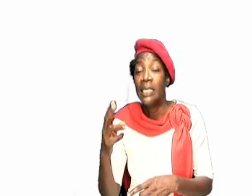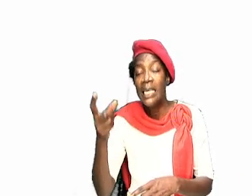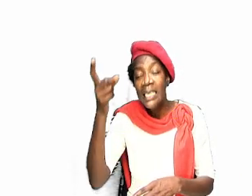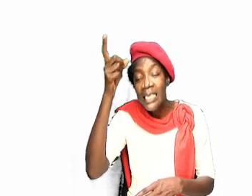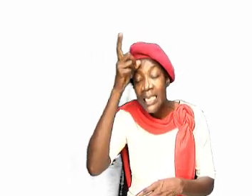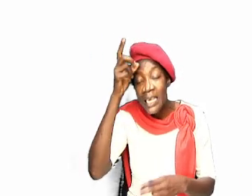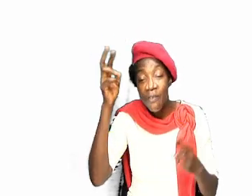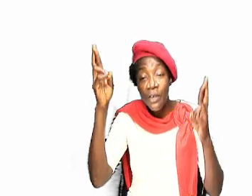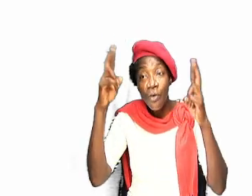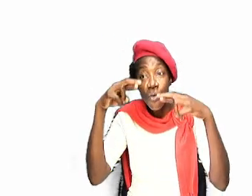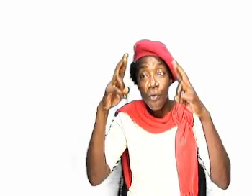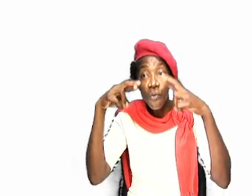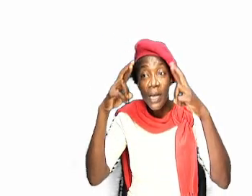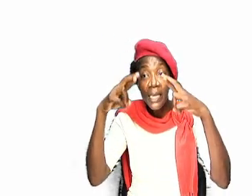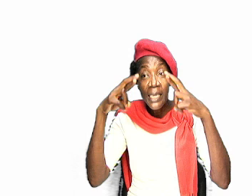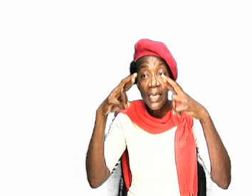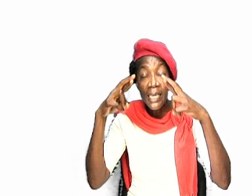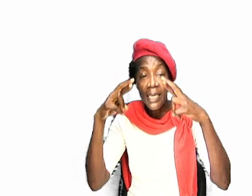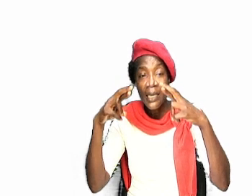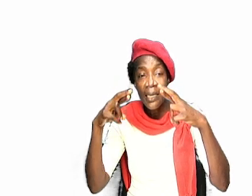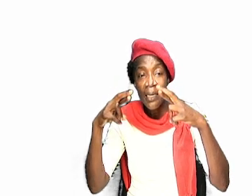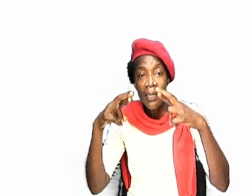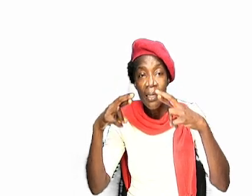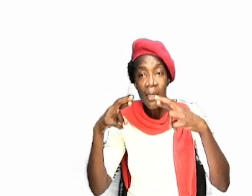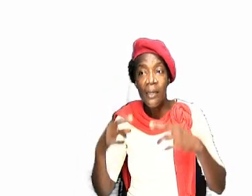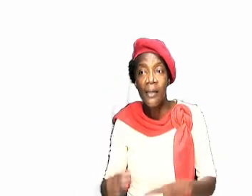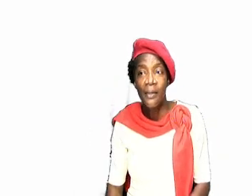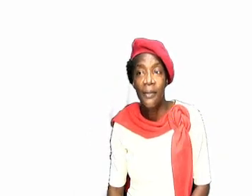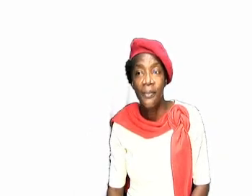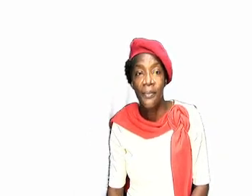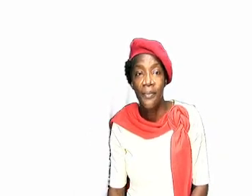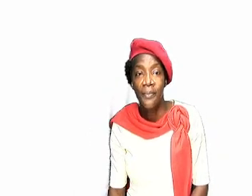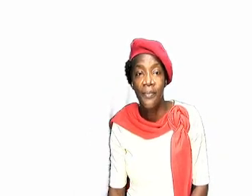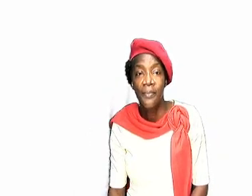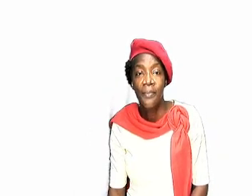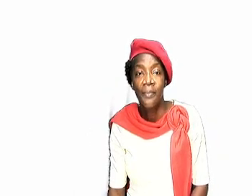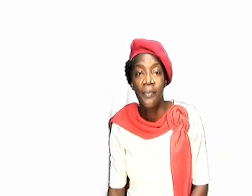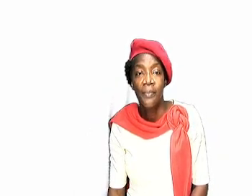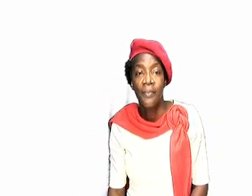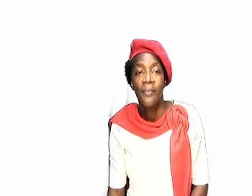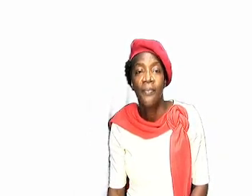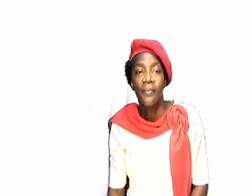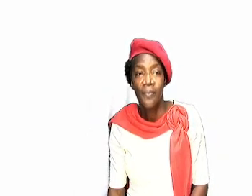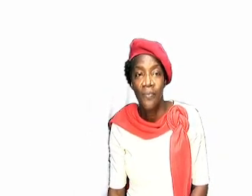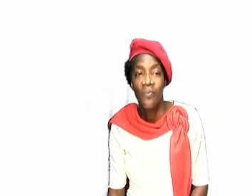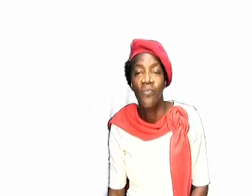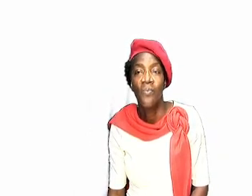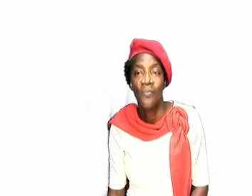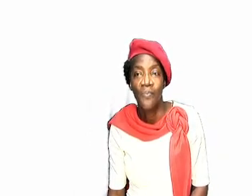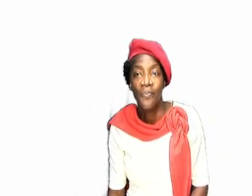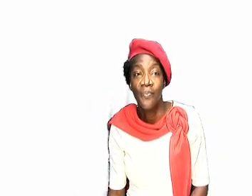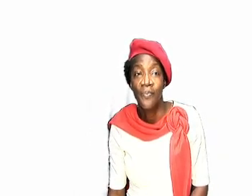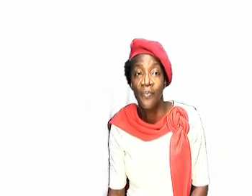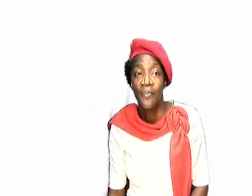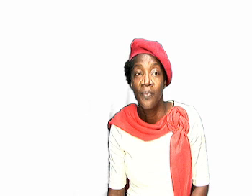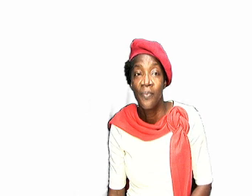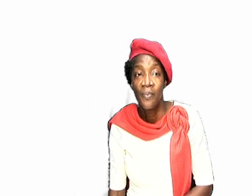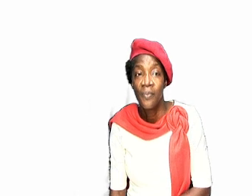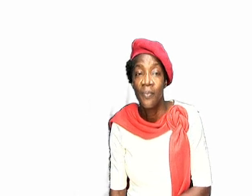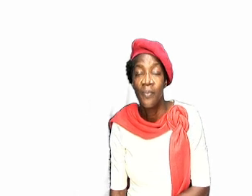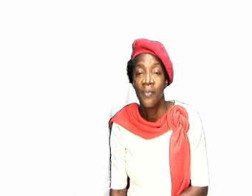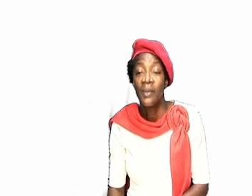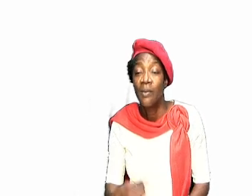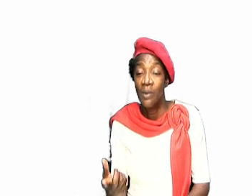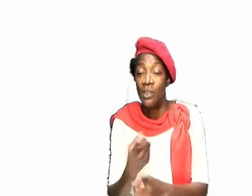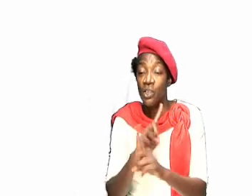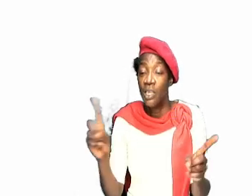ready. This was a part of the reason he went to the battle while he was in hiding. He went to